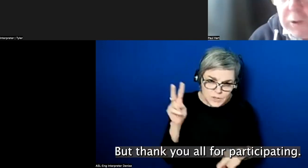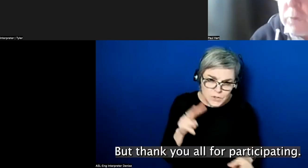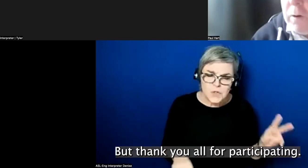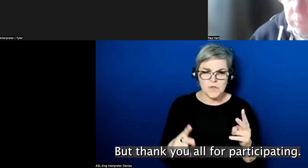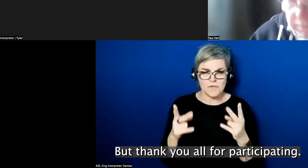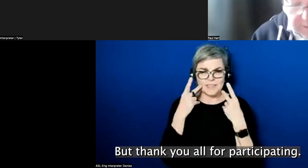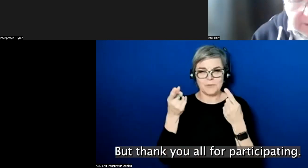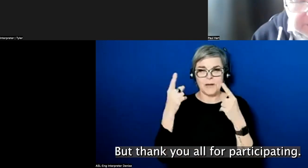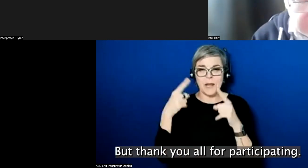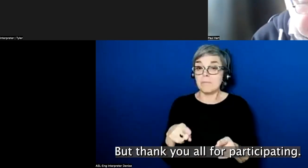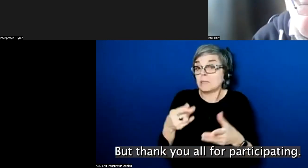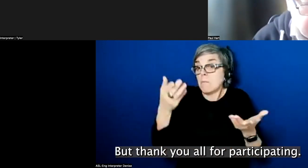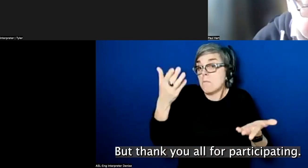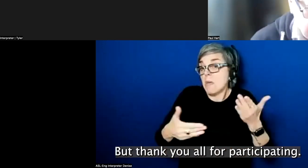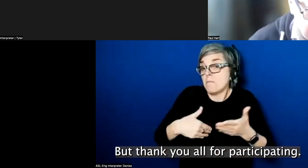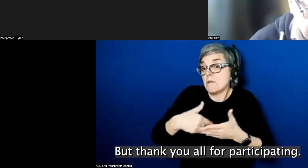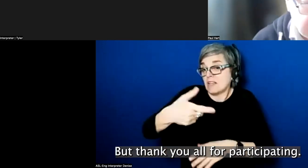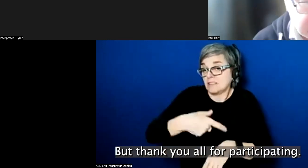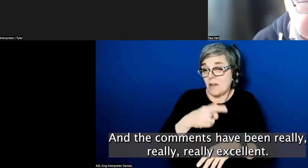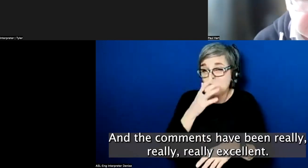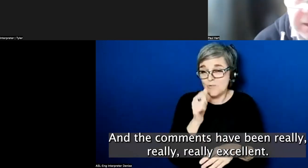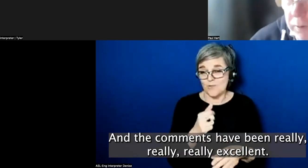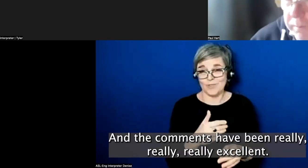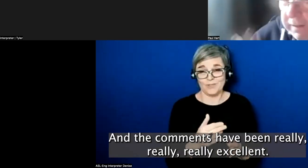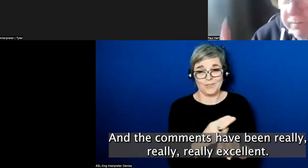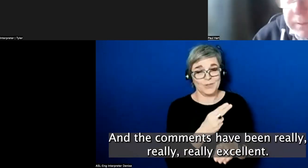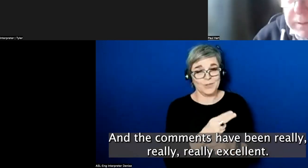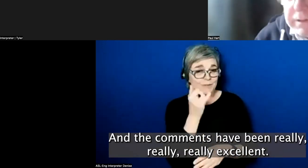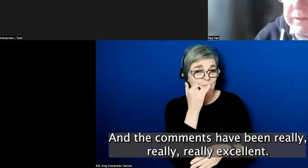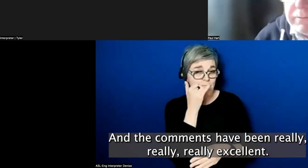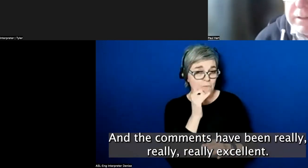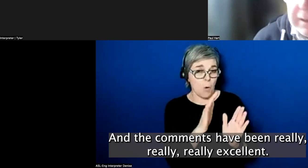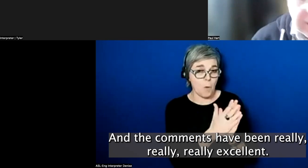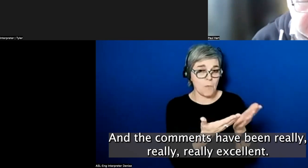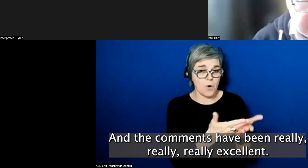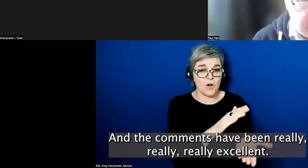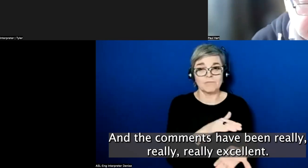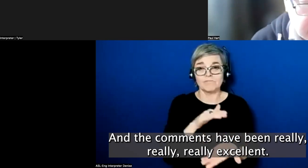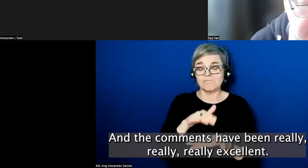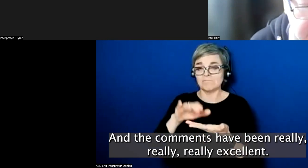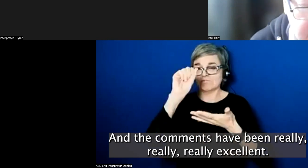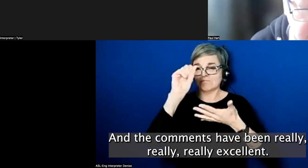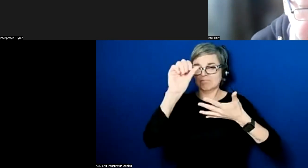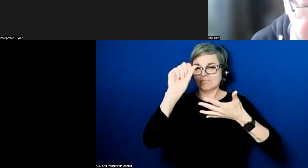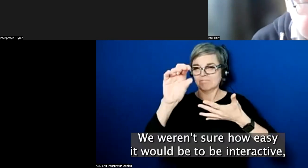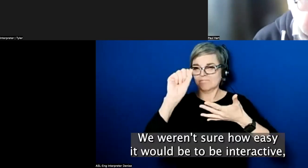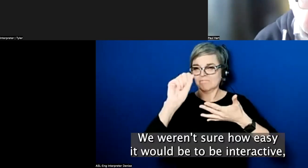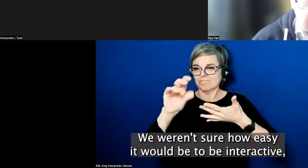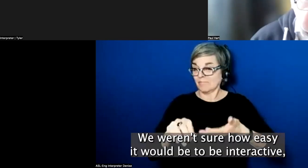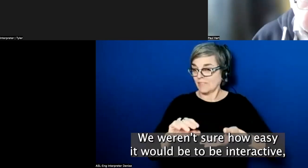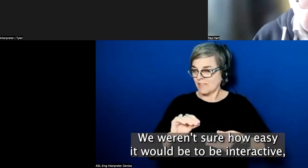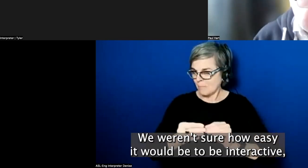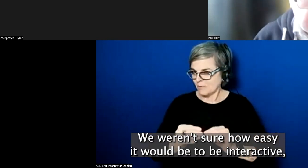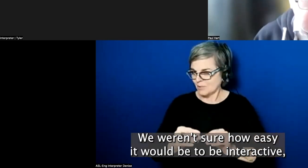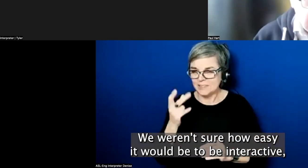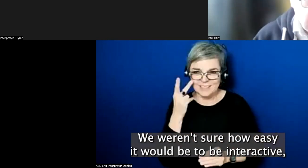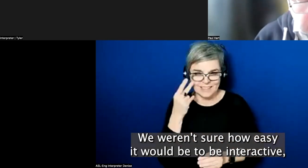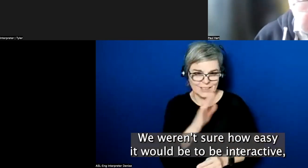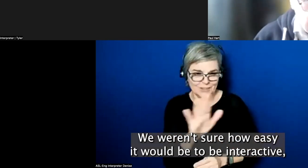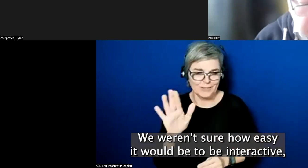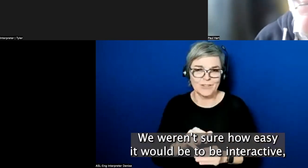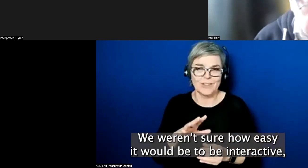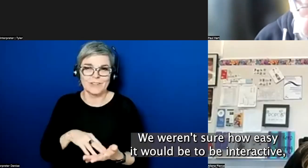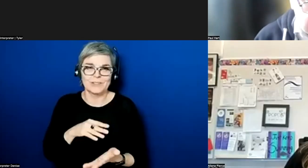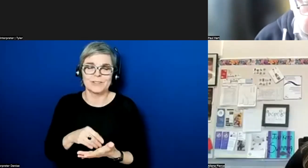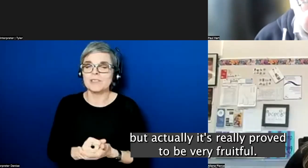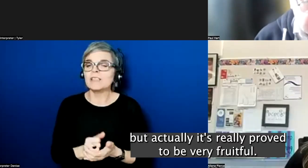But thank you all for participating, and the comments have been really excellent. We weren't sure how easy it would be